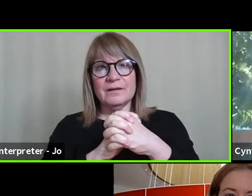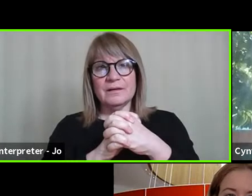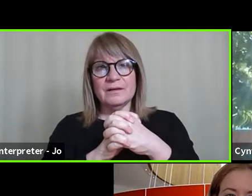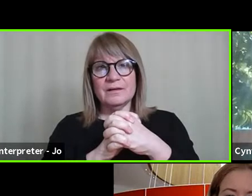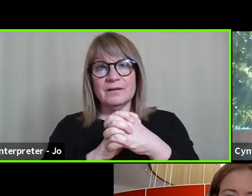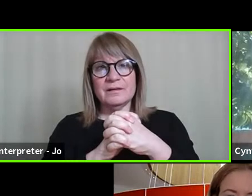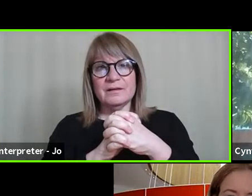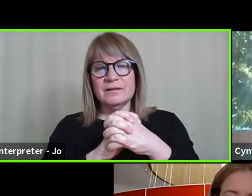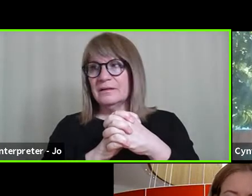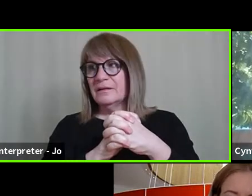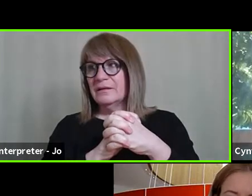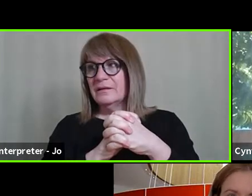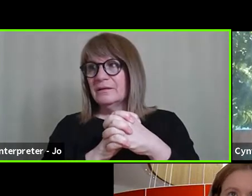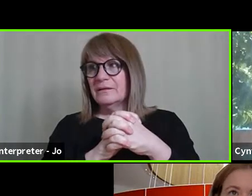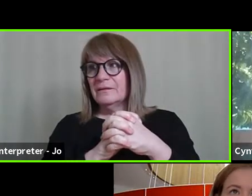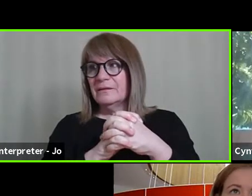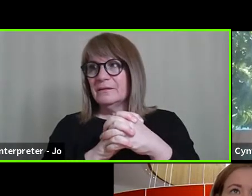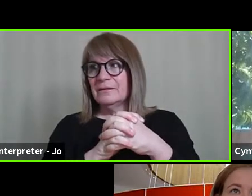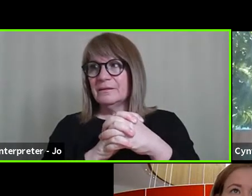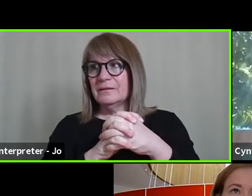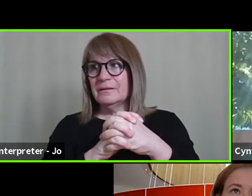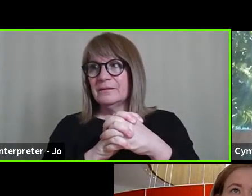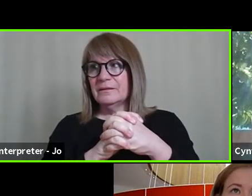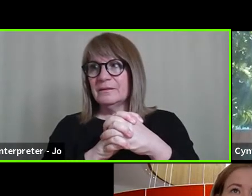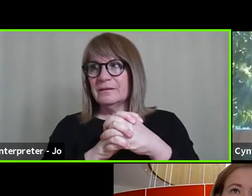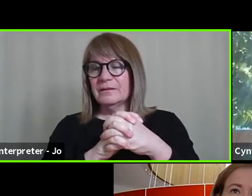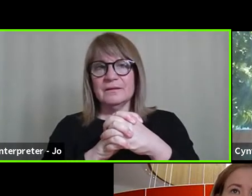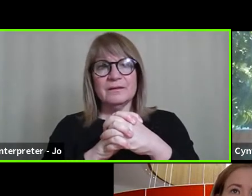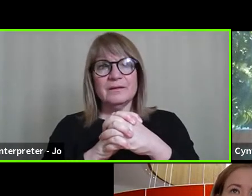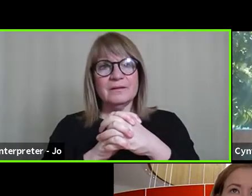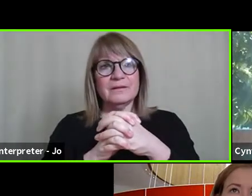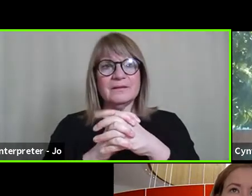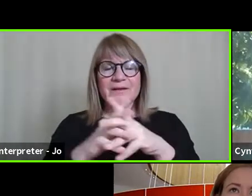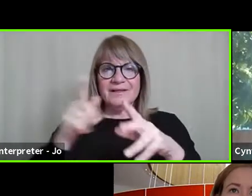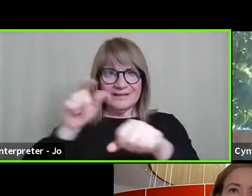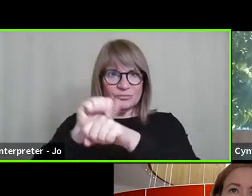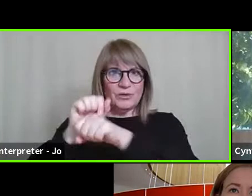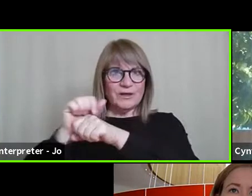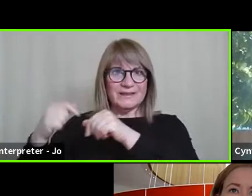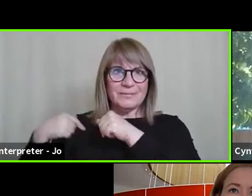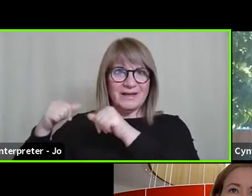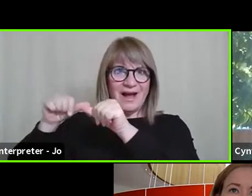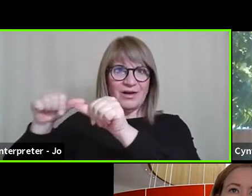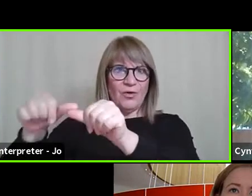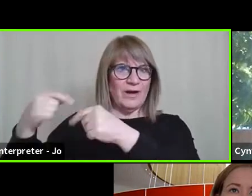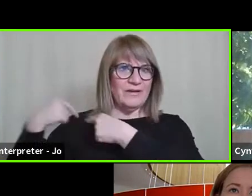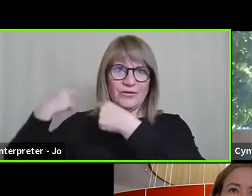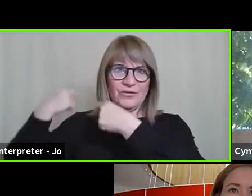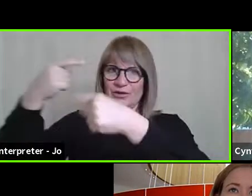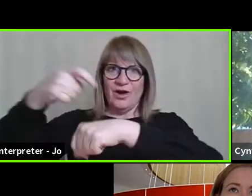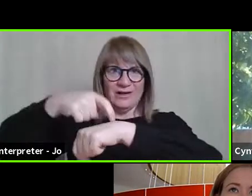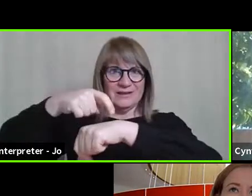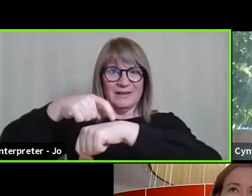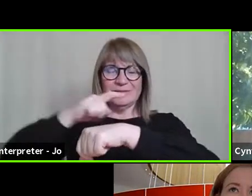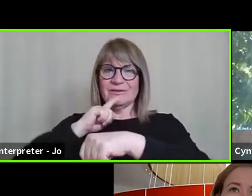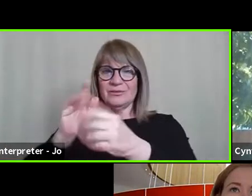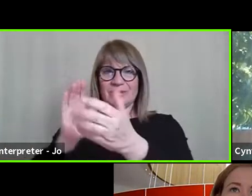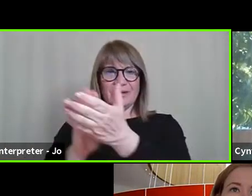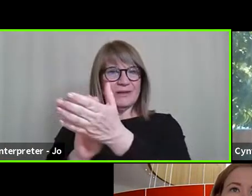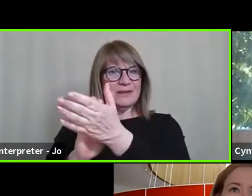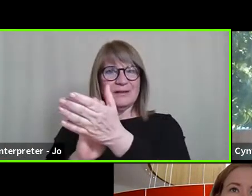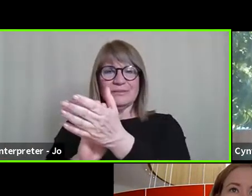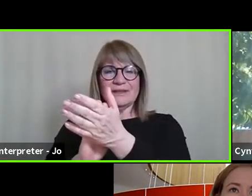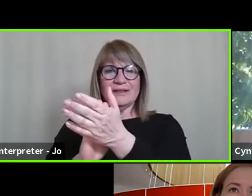ongoing for so for some for so long right and i want to uplift the amazing organizing work